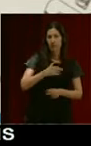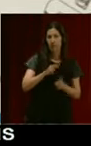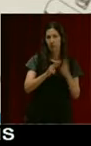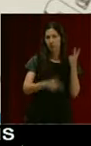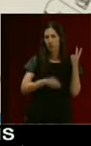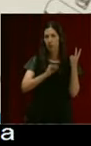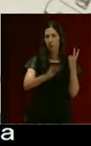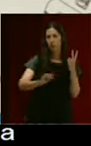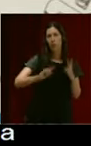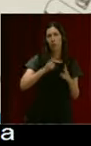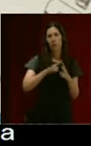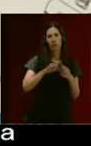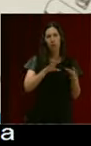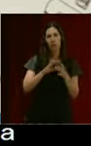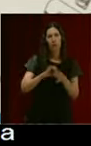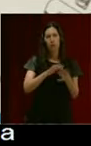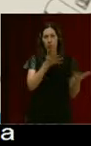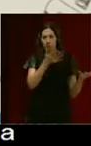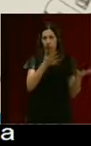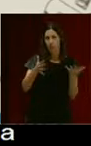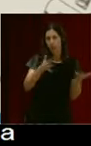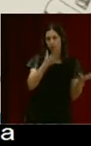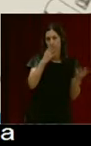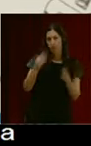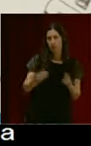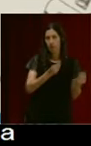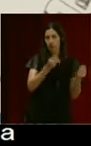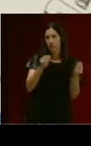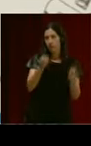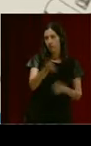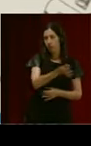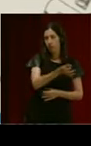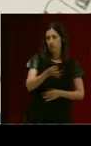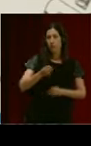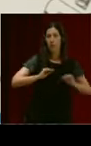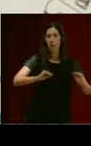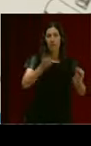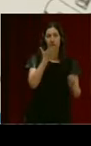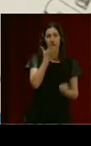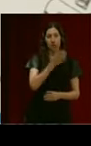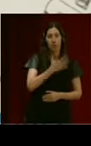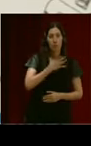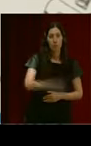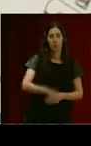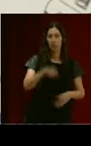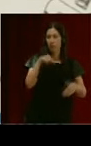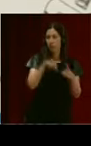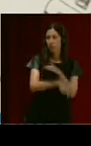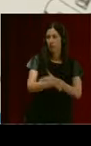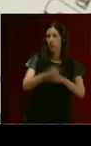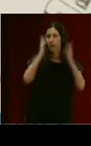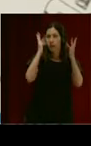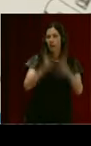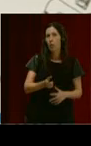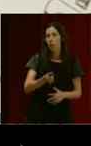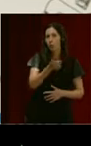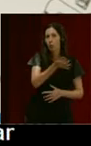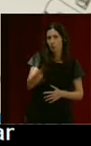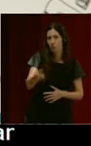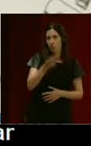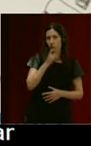Country. Congratulations, it's a very interesting research. I wanted to ask you a couple of questions. One has to do with the accuracy estimation. Could you